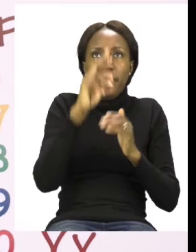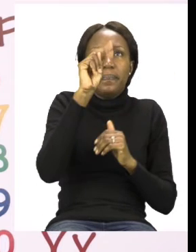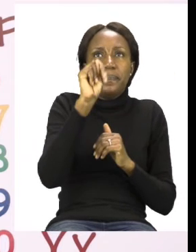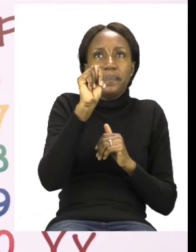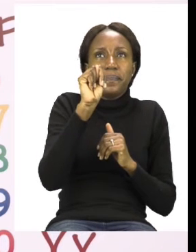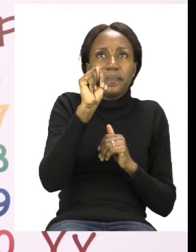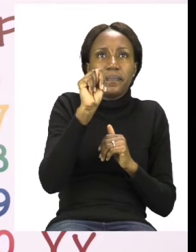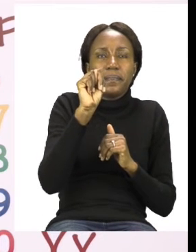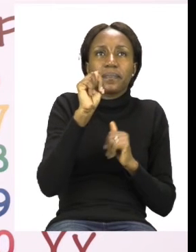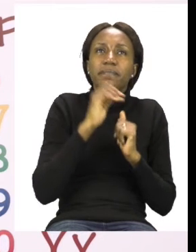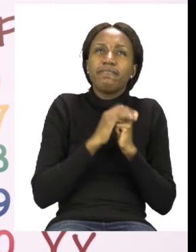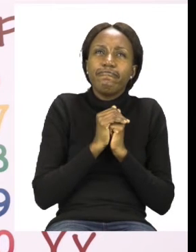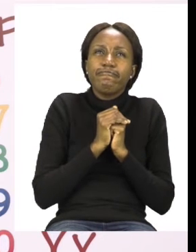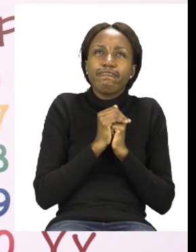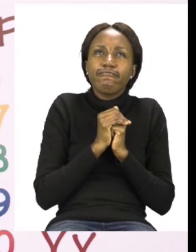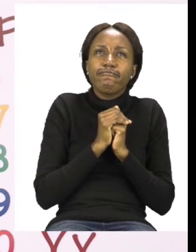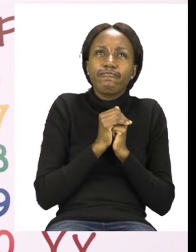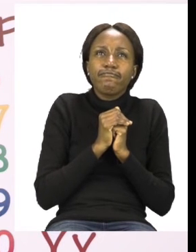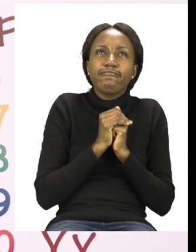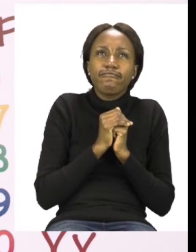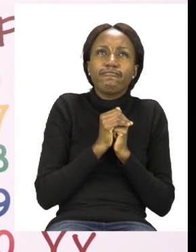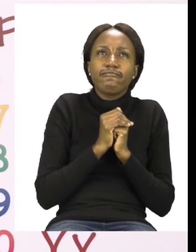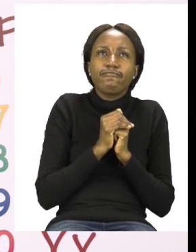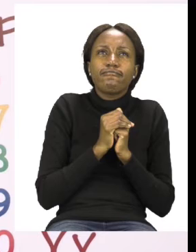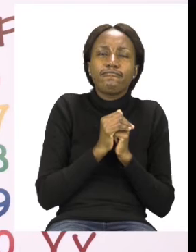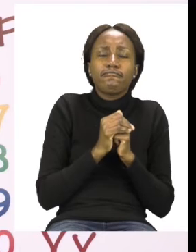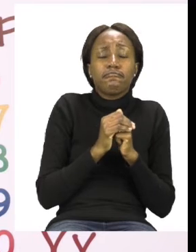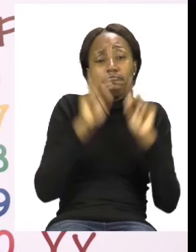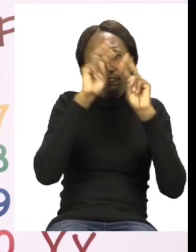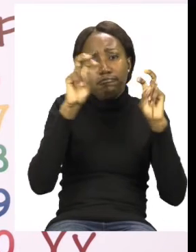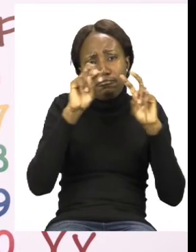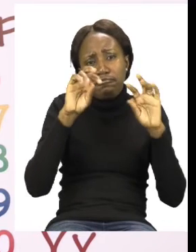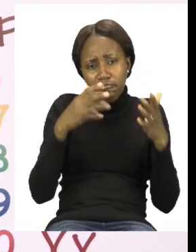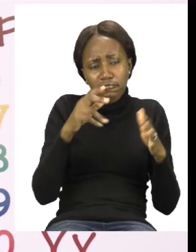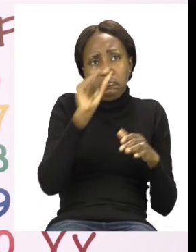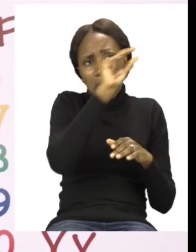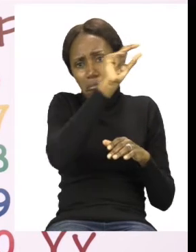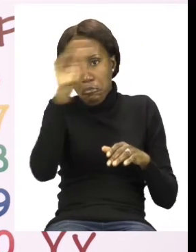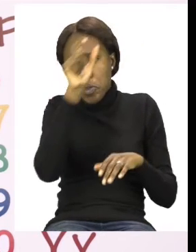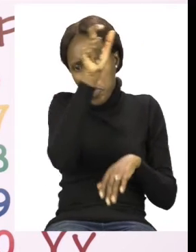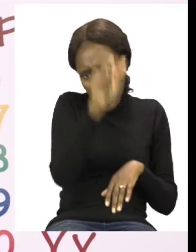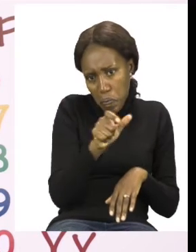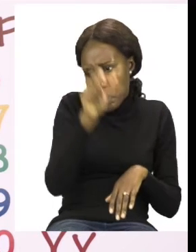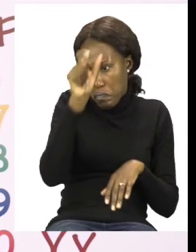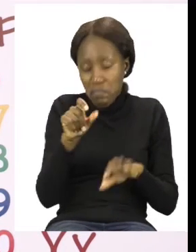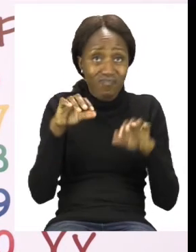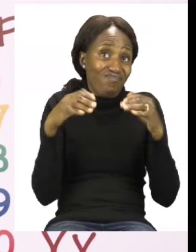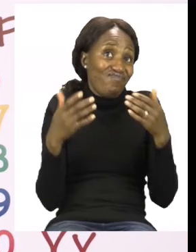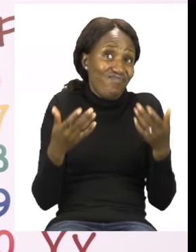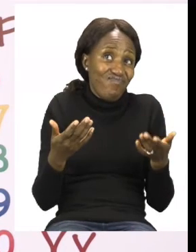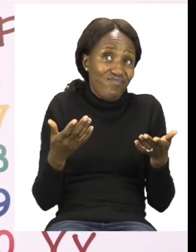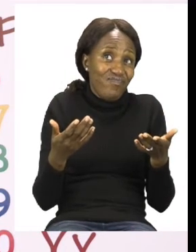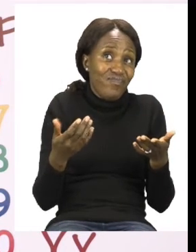n. Now you can start searching by either looking across or down. In this case, I want to